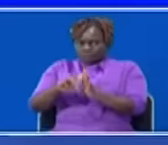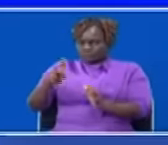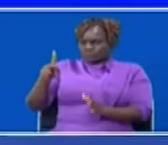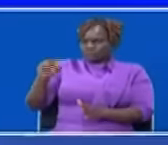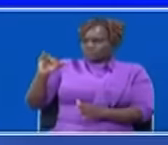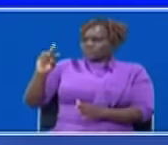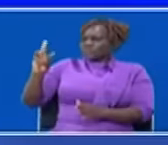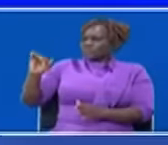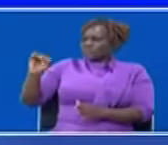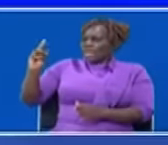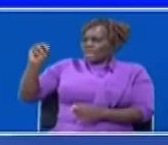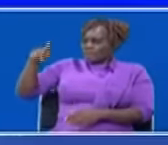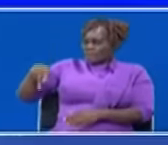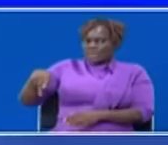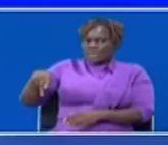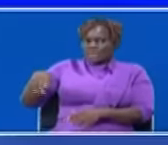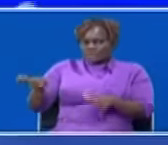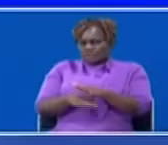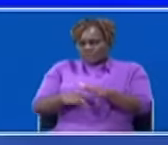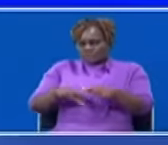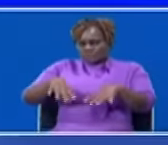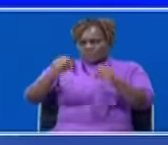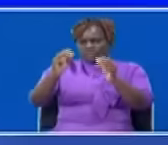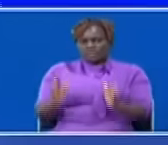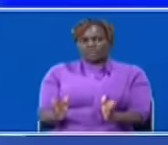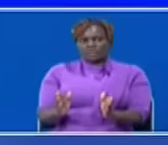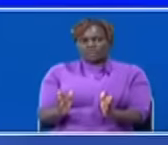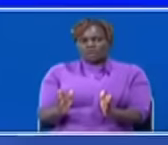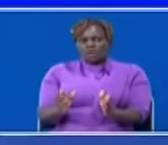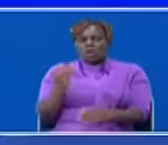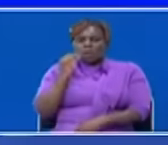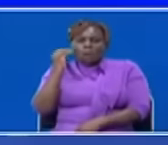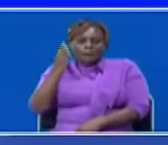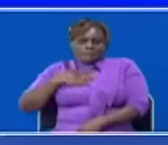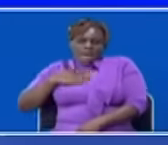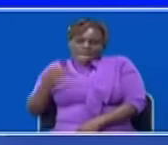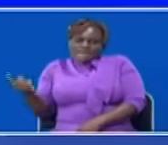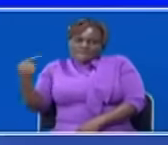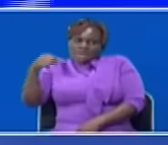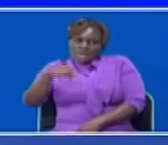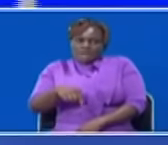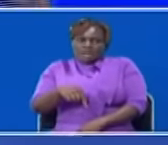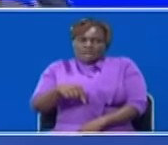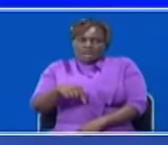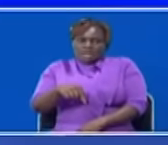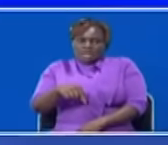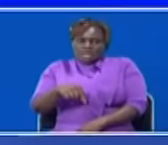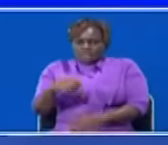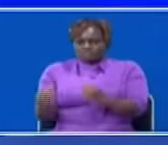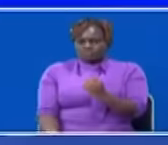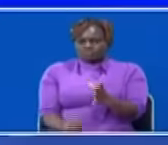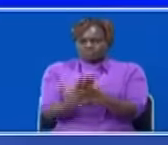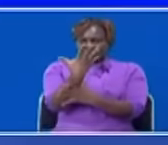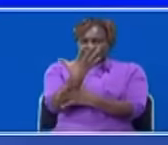Bandola, who was saying, how does the national vice chairman of the party come into my backyard, my mm-hmm. constituency, mm-hmm. purporting to unveil